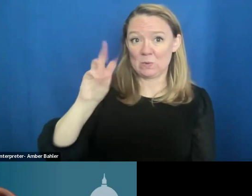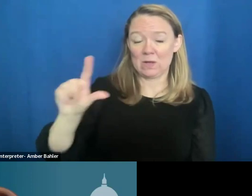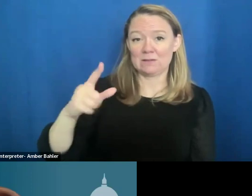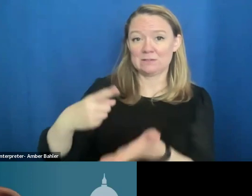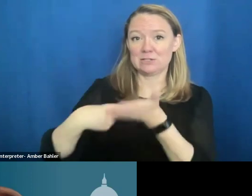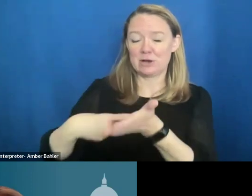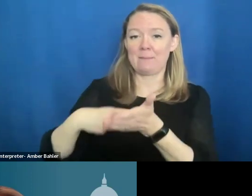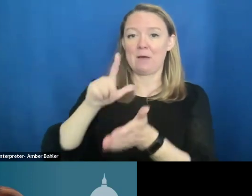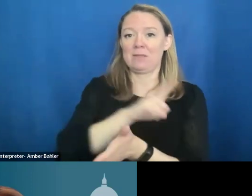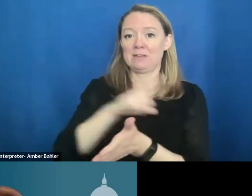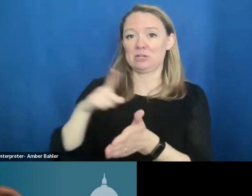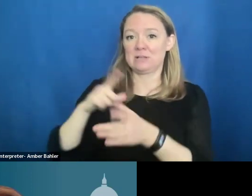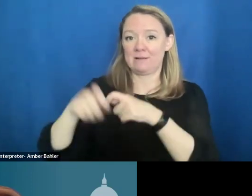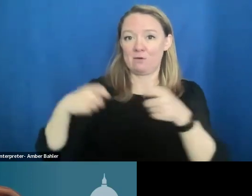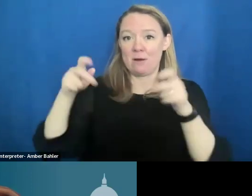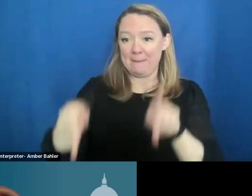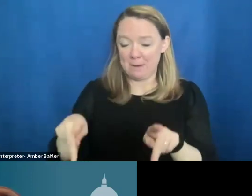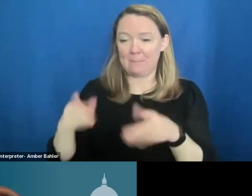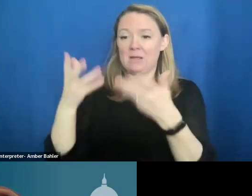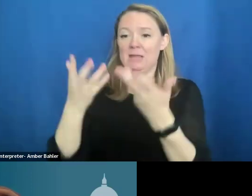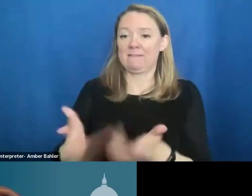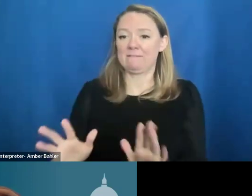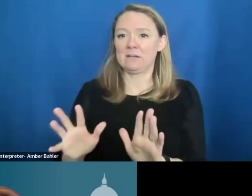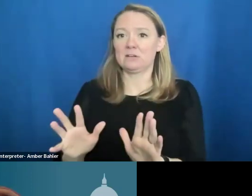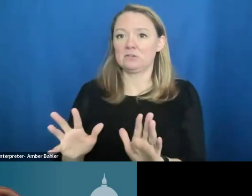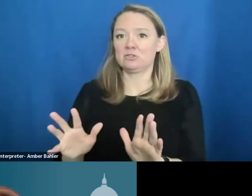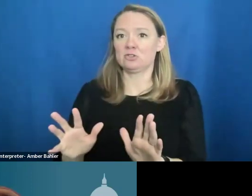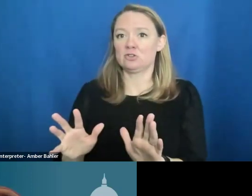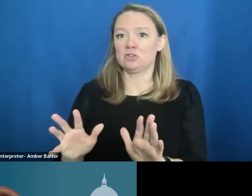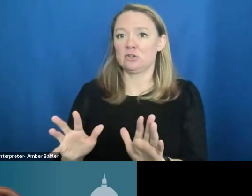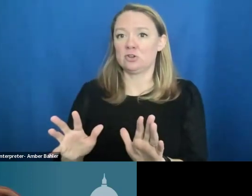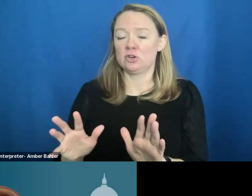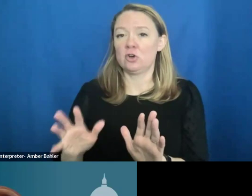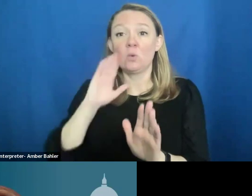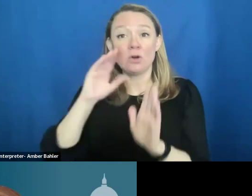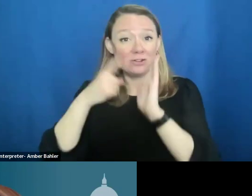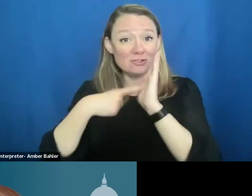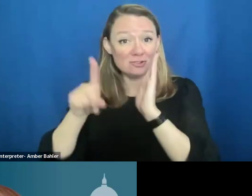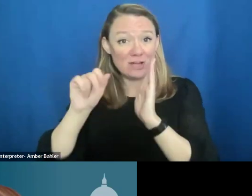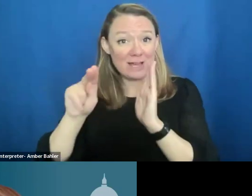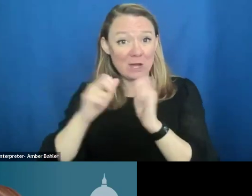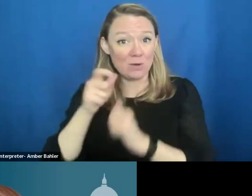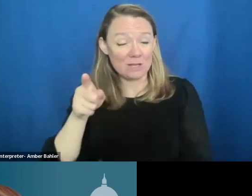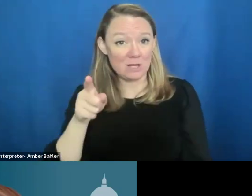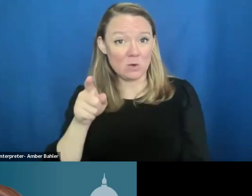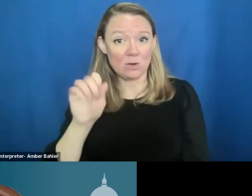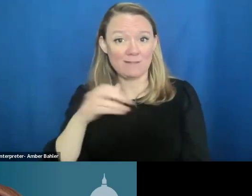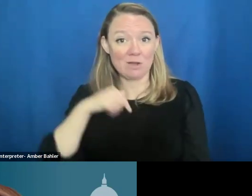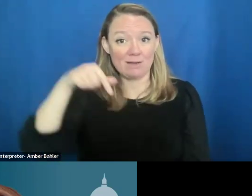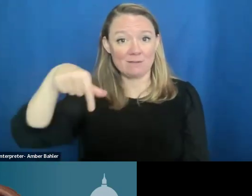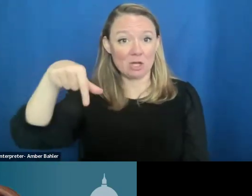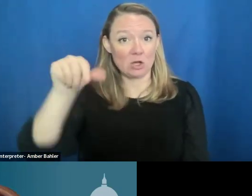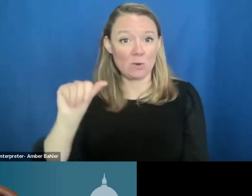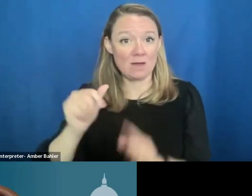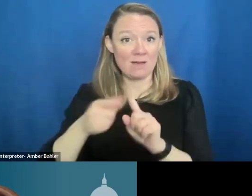up. And then we'll do a little bit of check in with you if you have any Q&A about from the